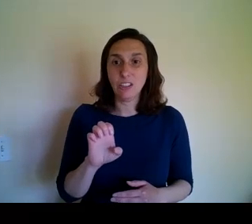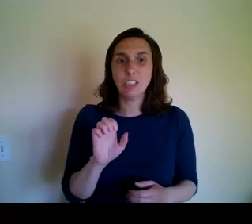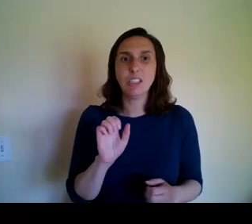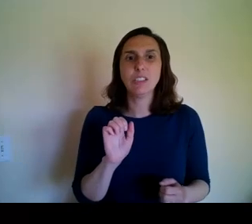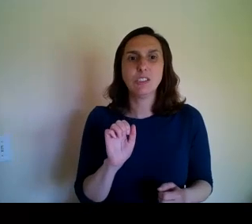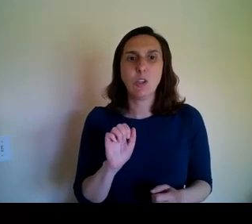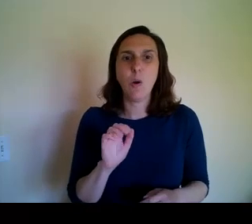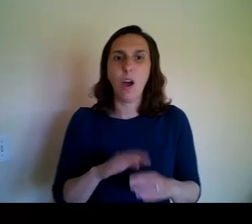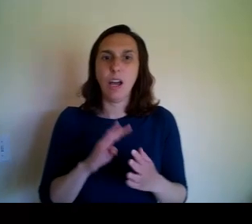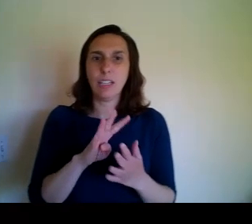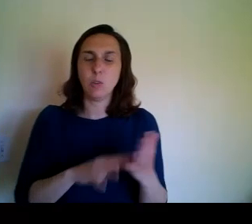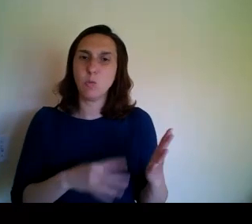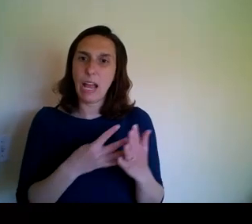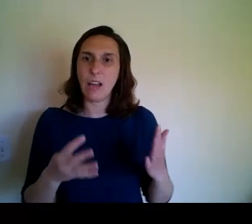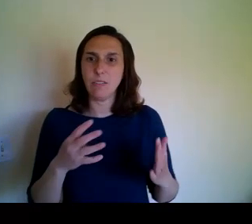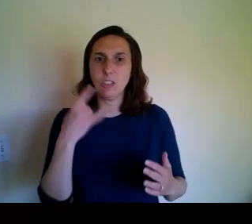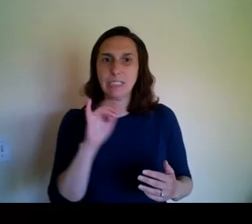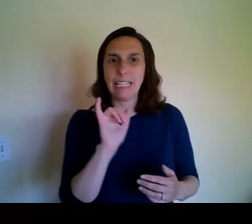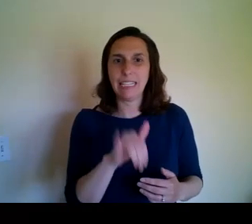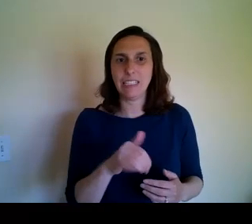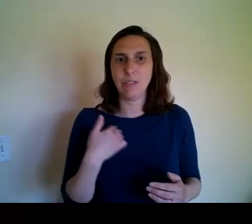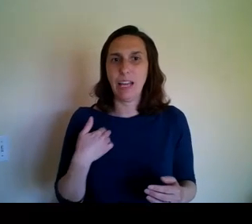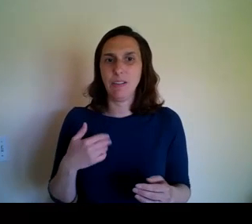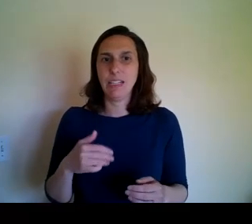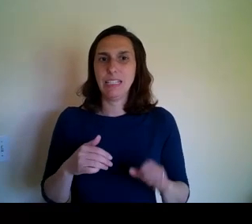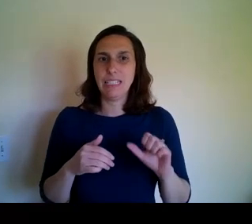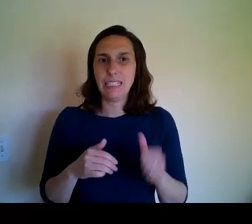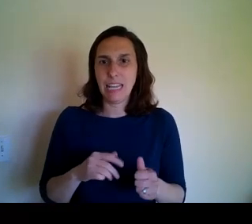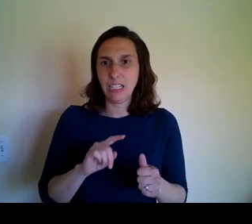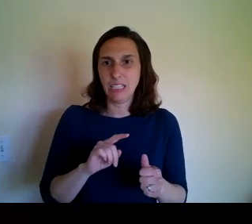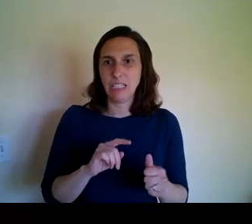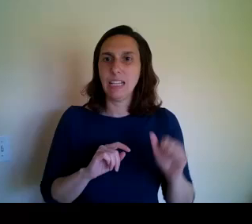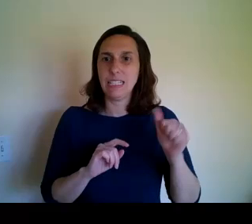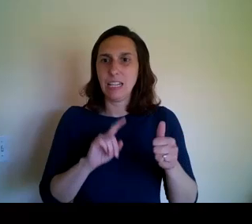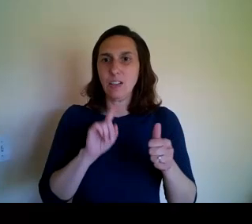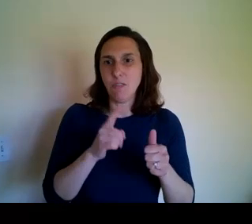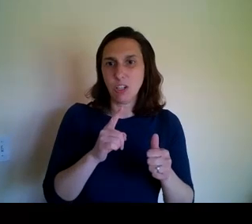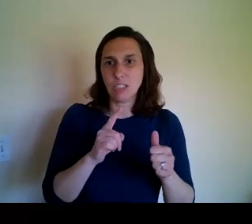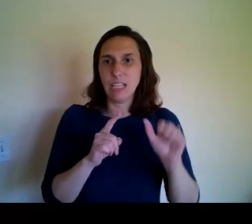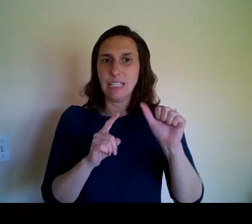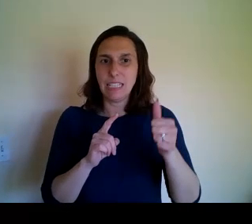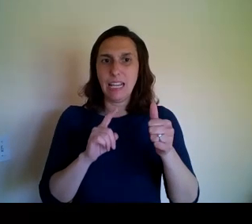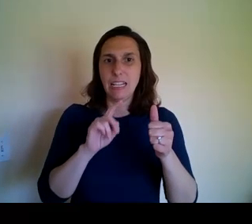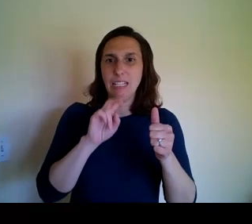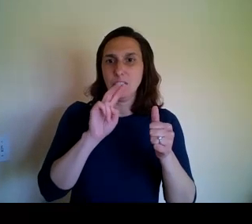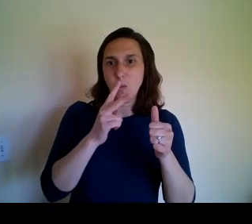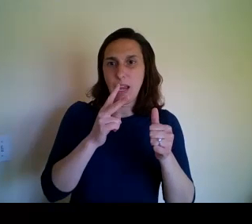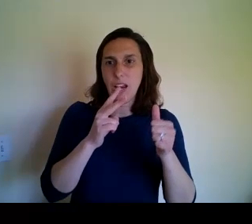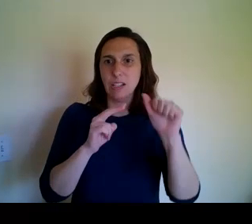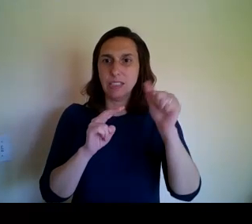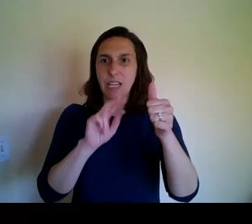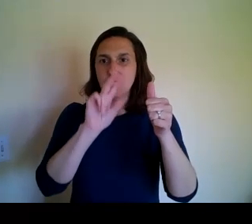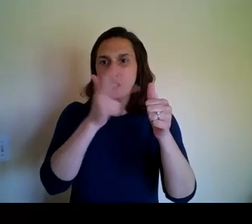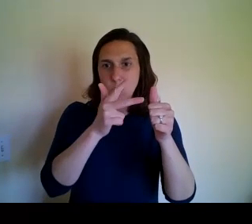So if you're having a graph like this is 10, this is 10 to the first, this is 10 squared, this is